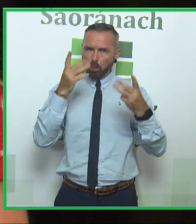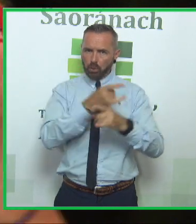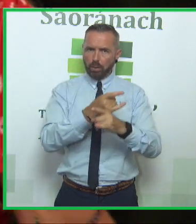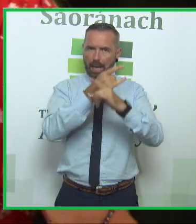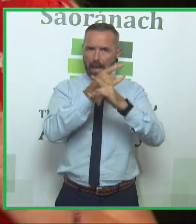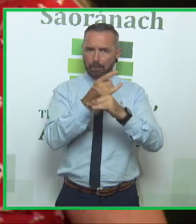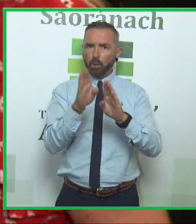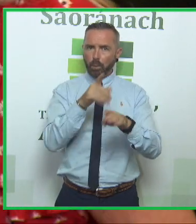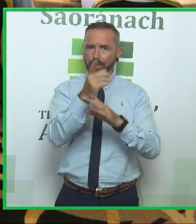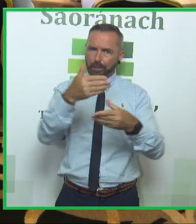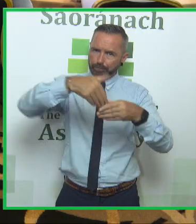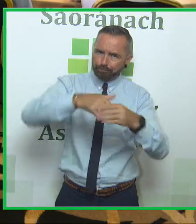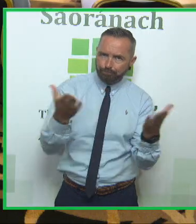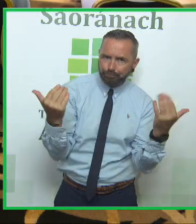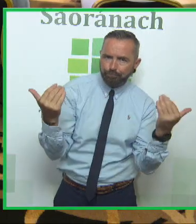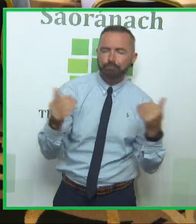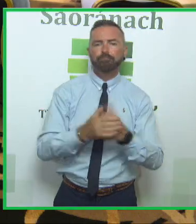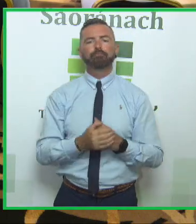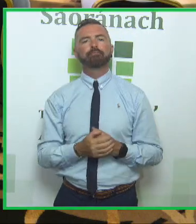that. Thank you very much.